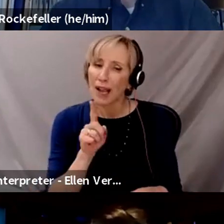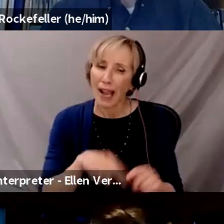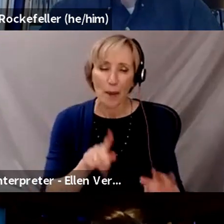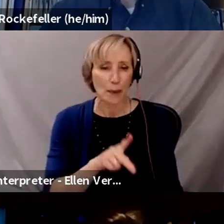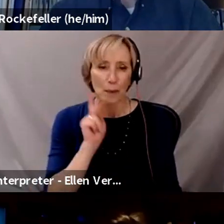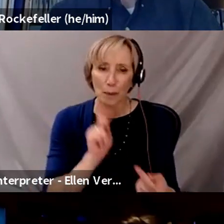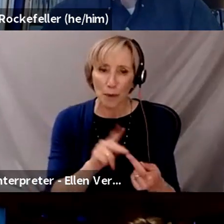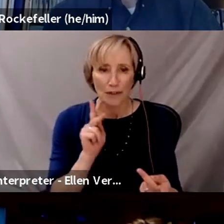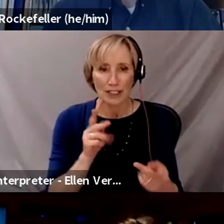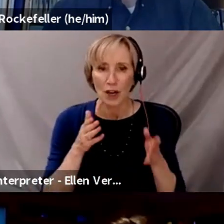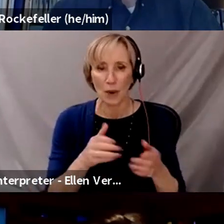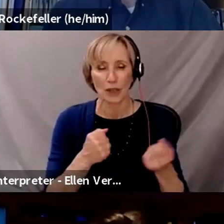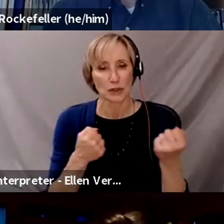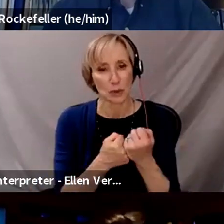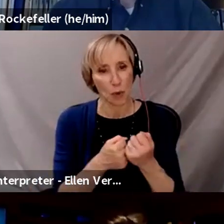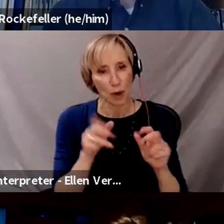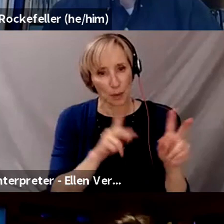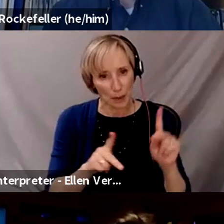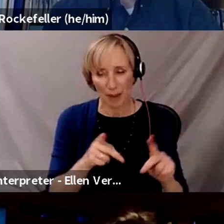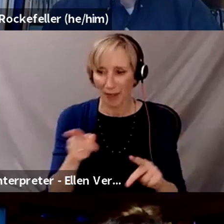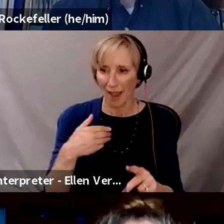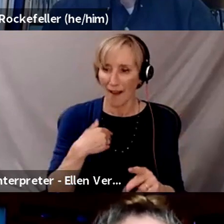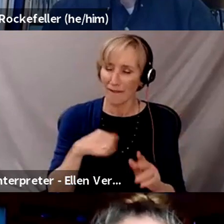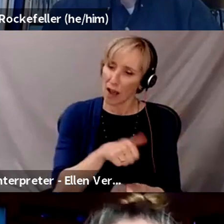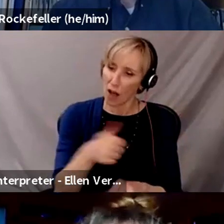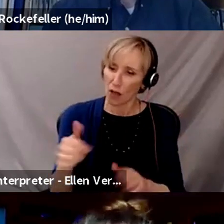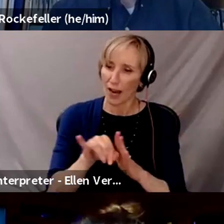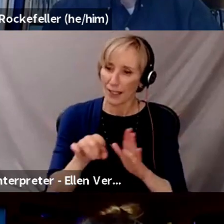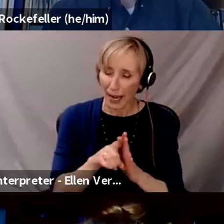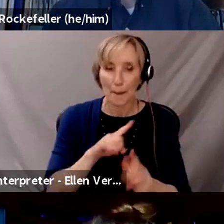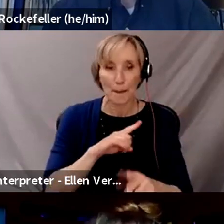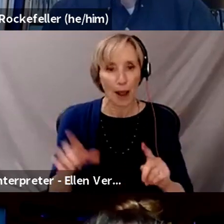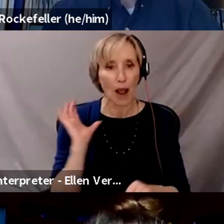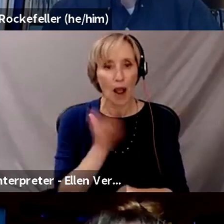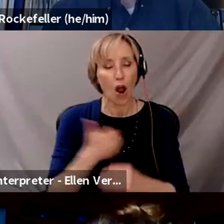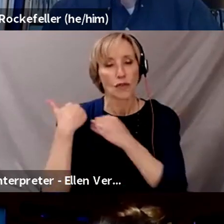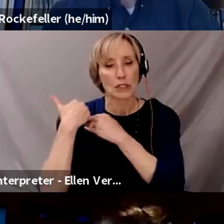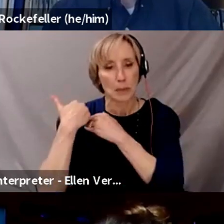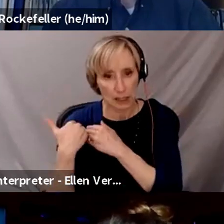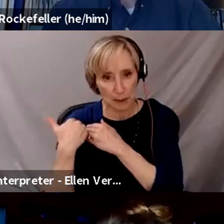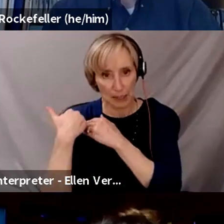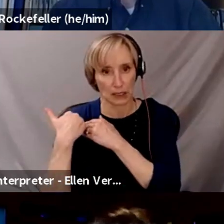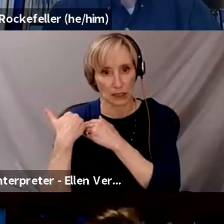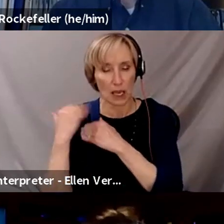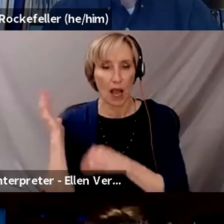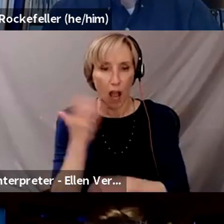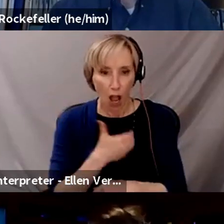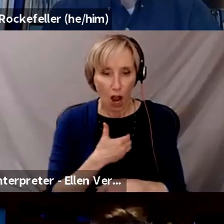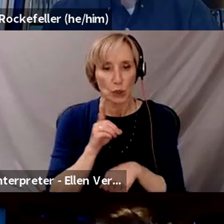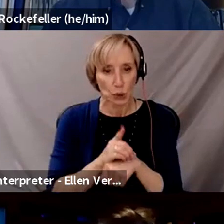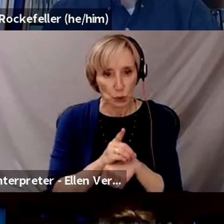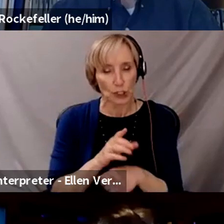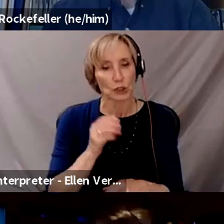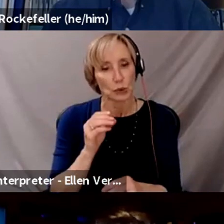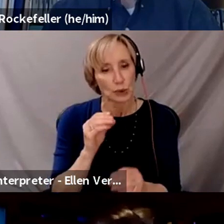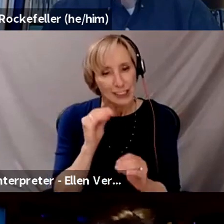people, with other identities, but it's I personally, I think it's our civil duty to educate ourselves